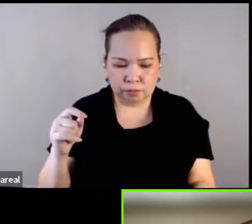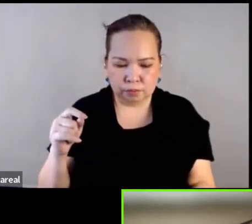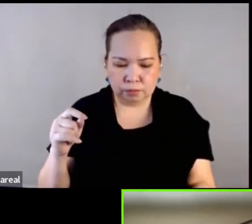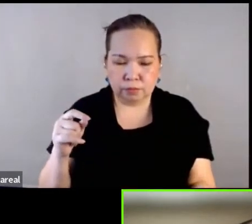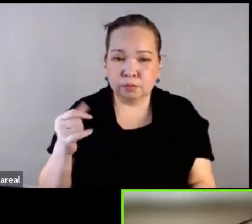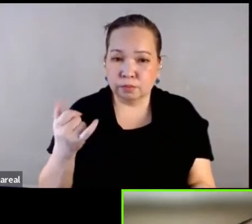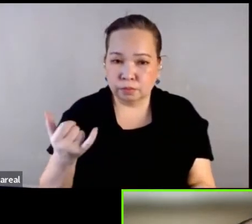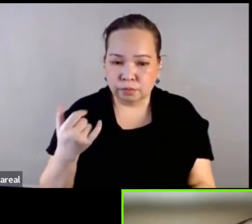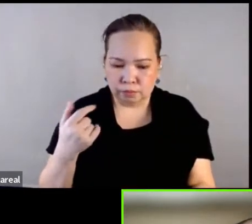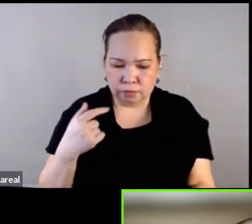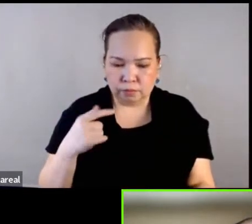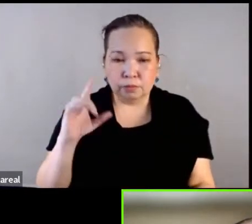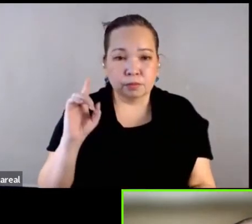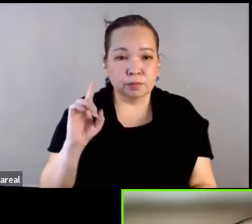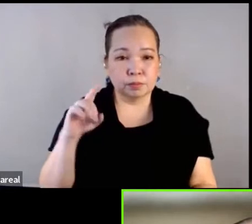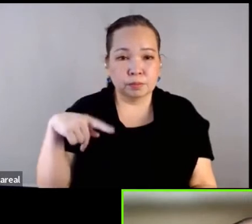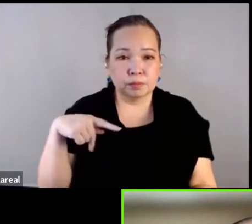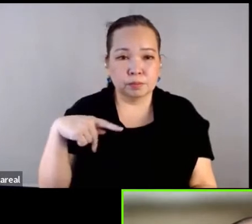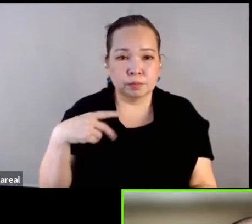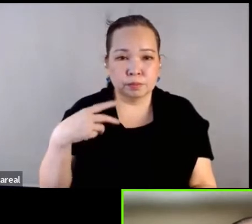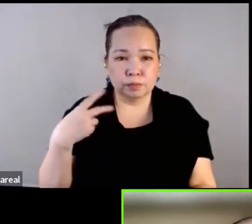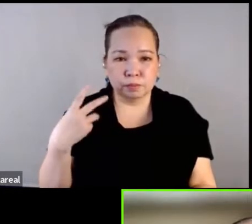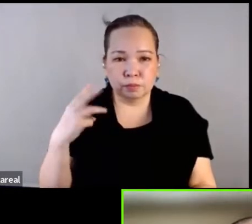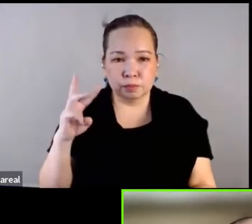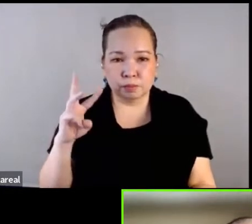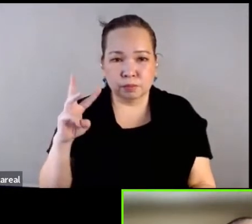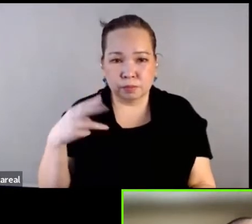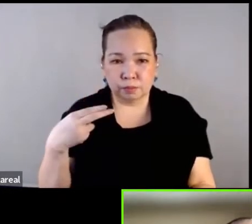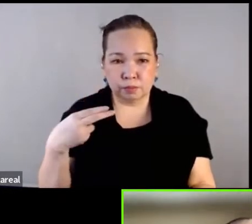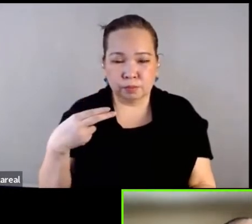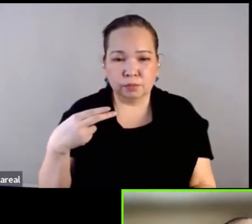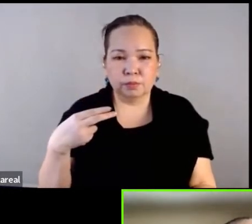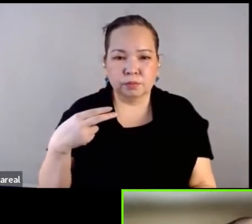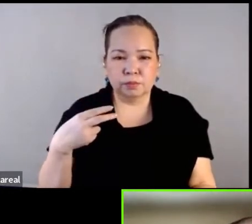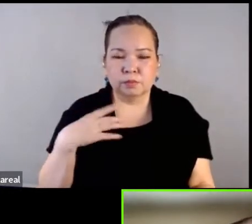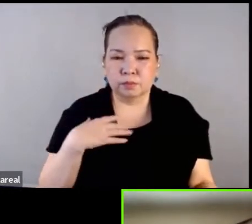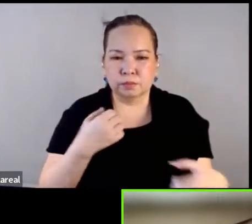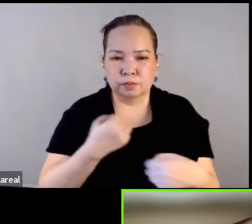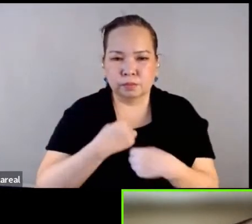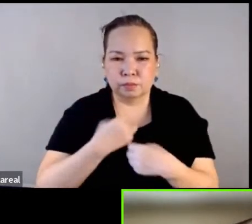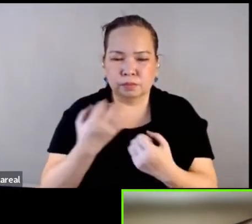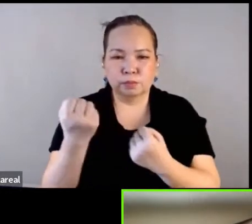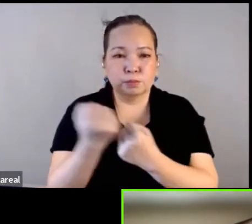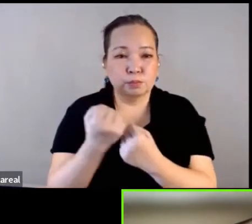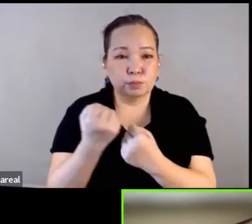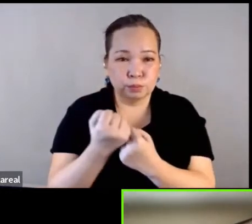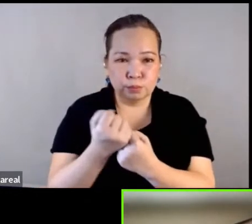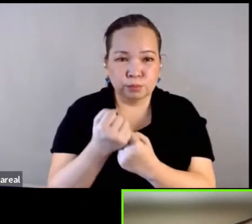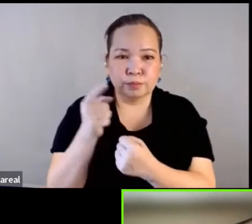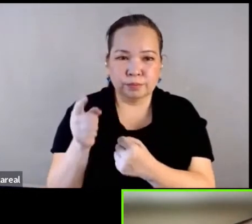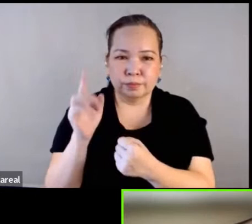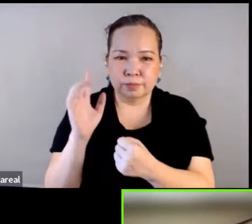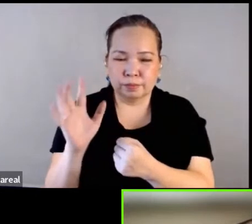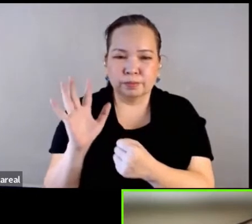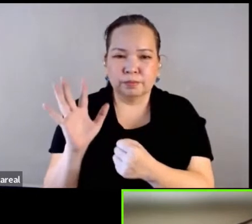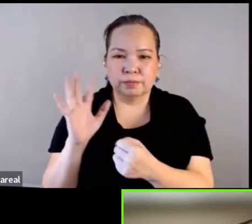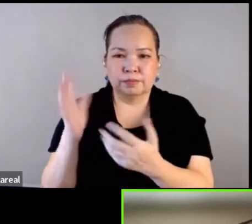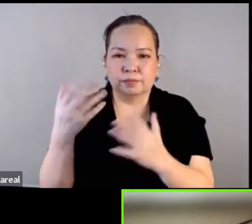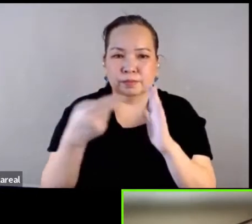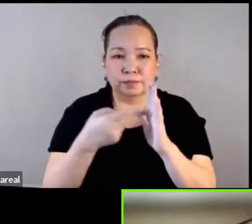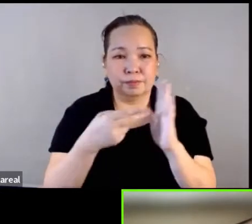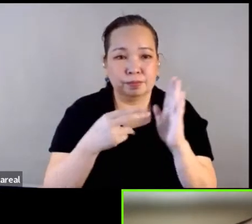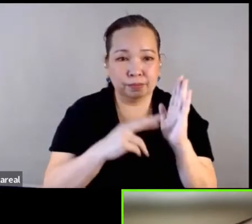the Department of Public Works and Highways would like to express our full support to the said resolution